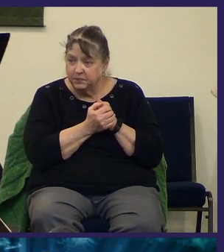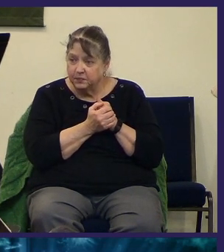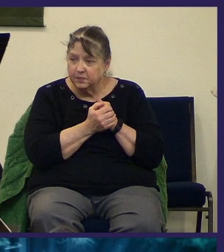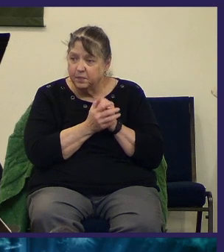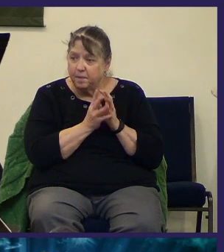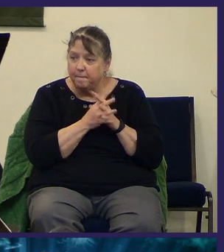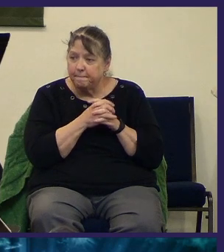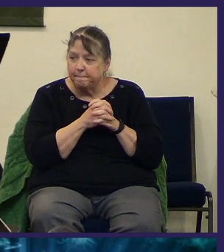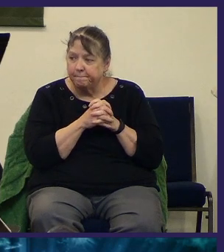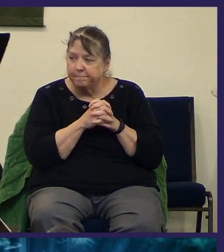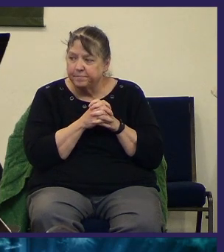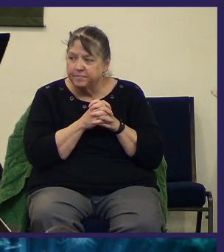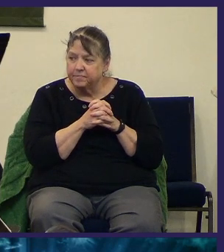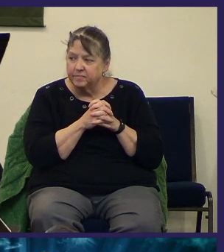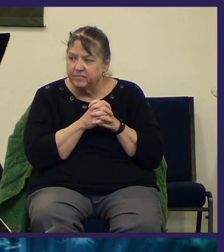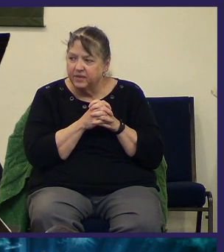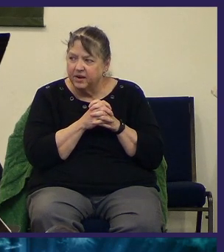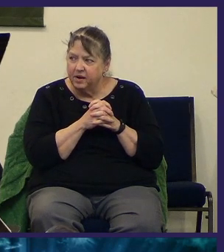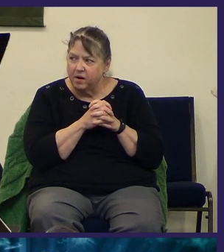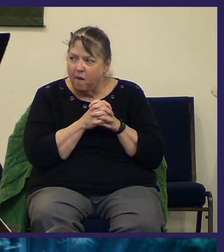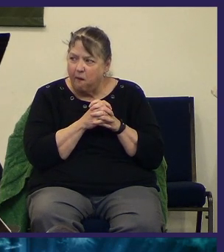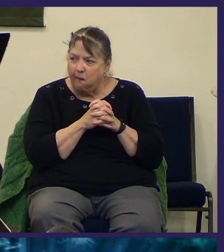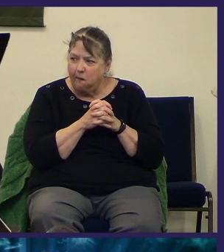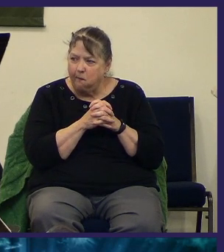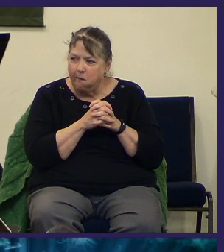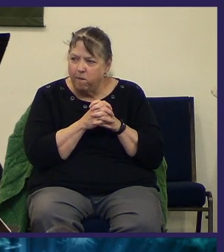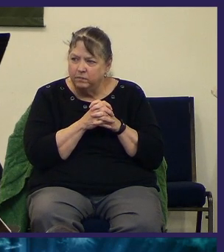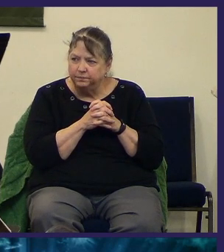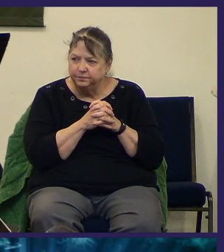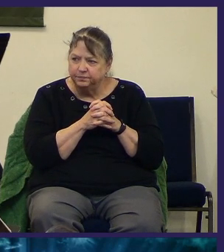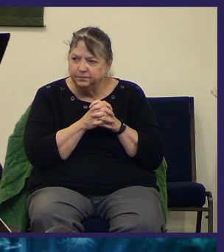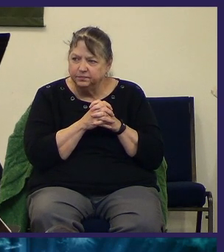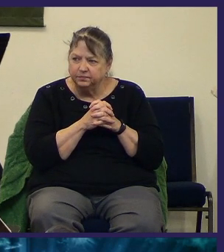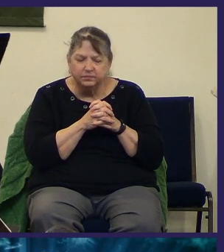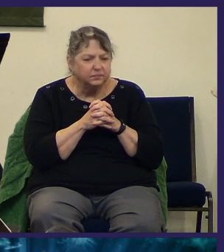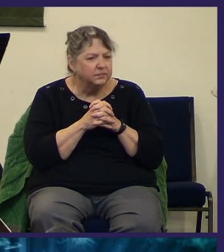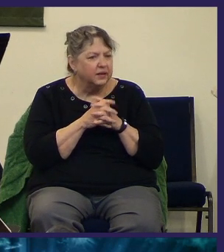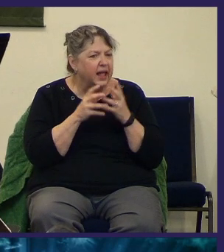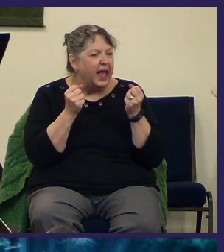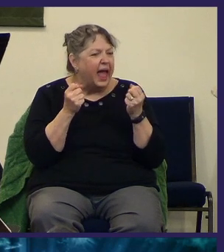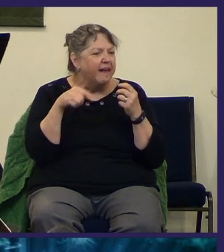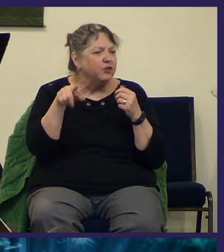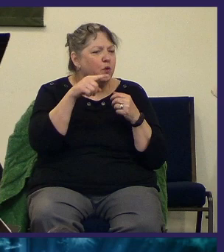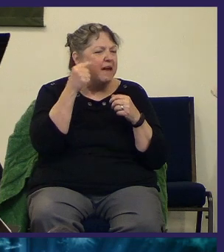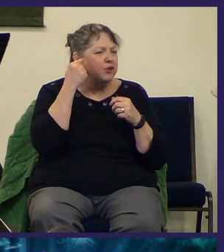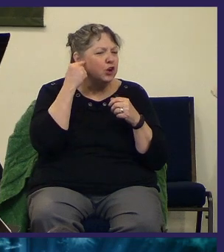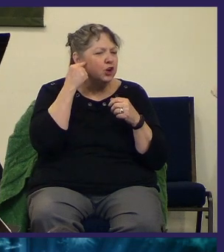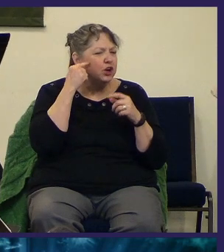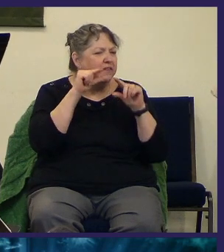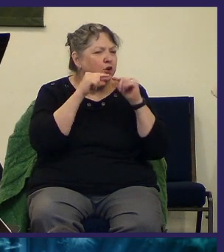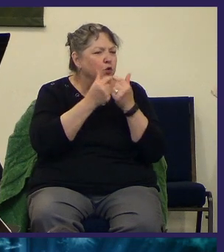organization i of course i don't want to assume that how many ever heard of the friends of the gideons